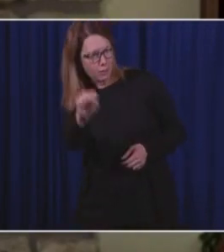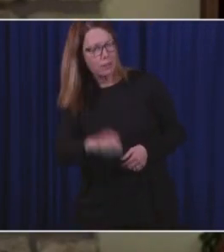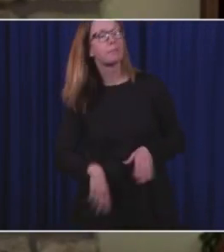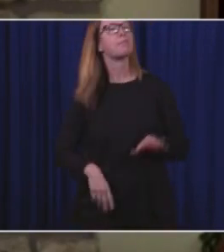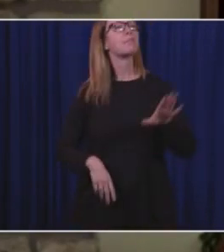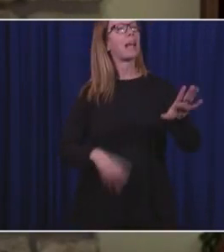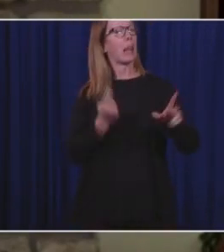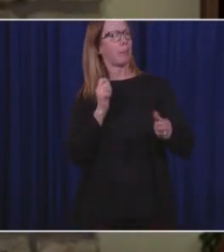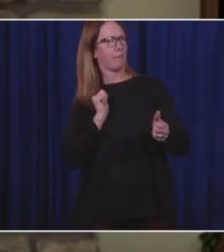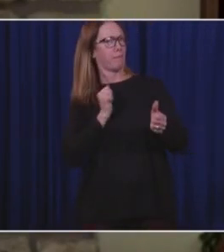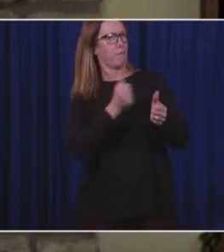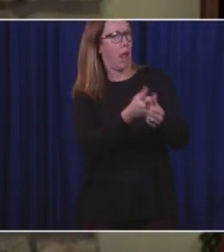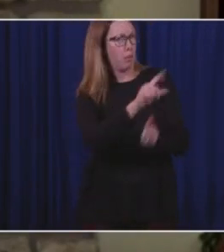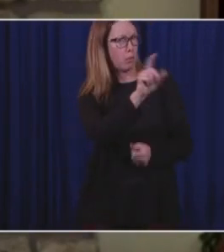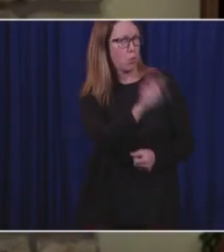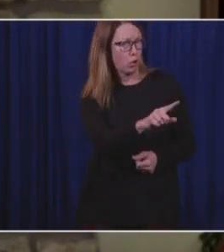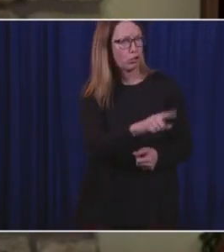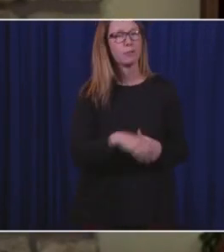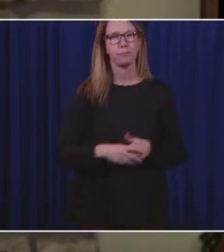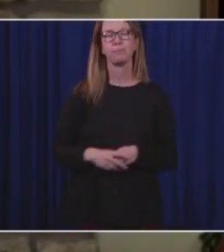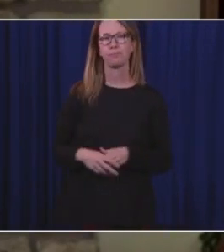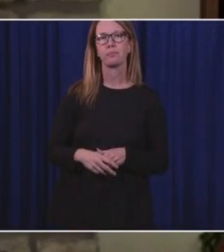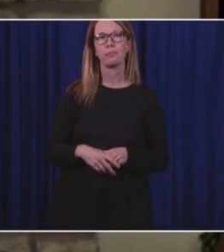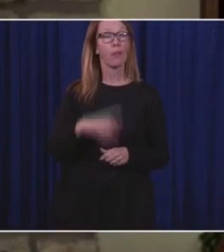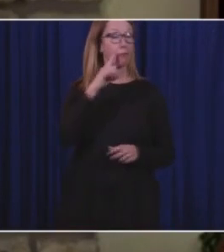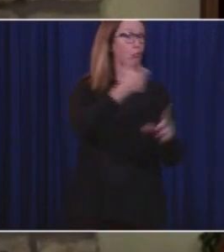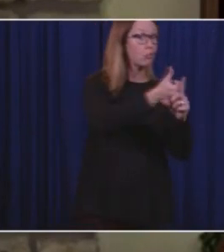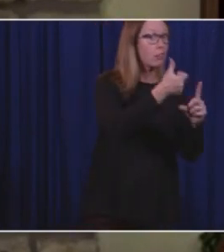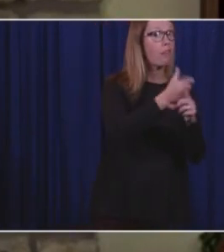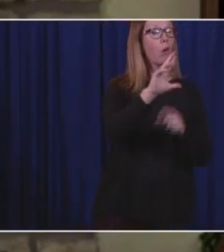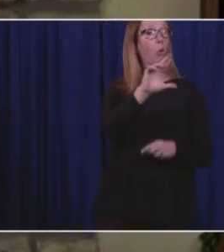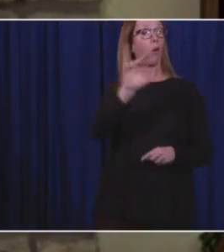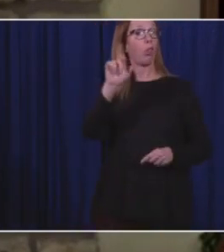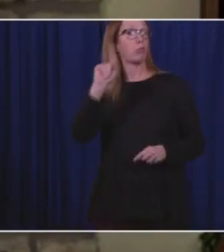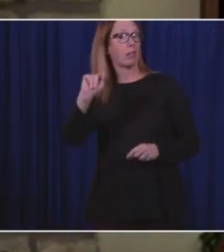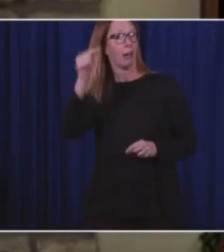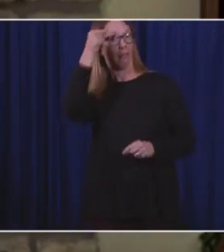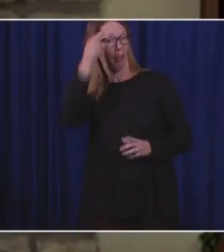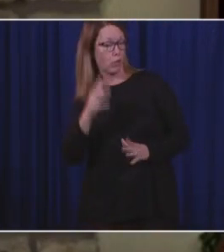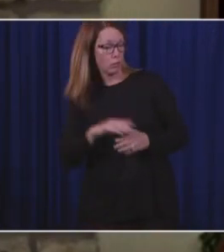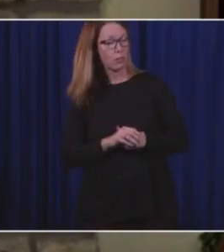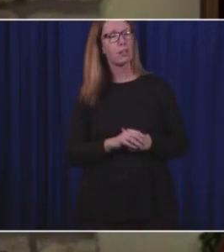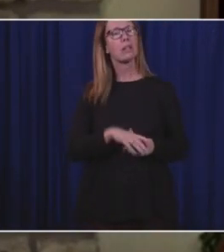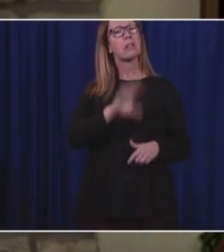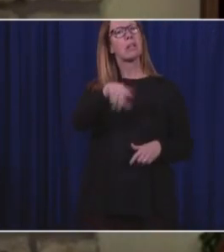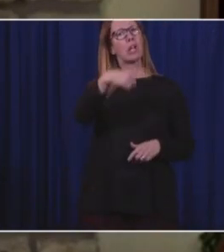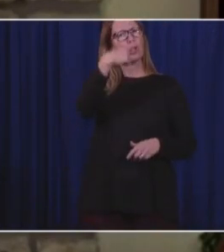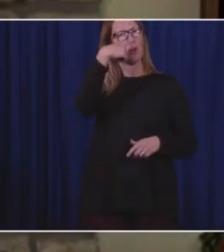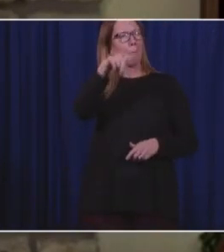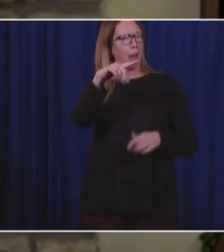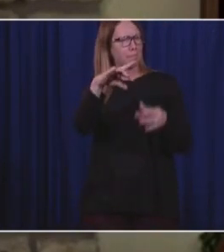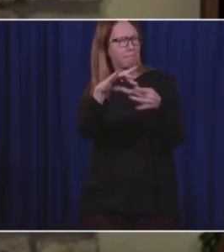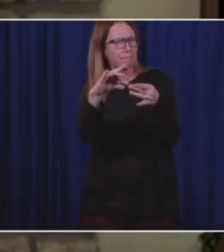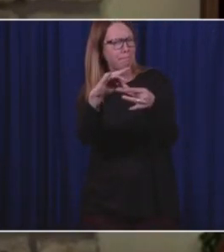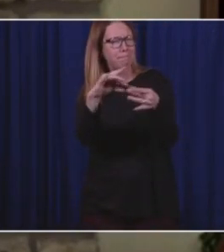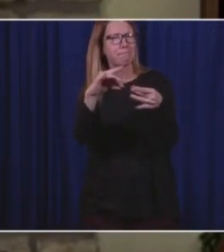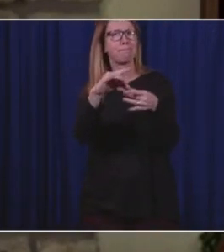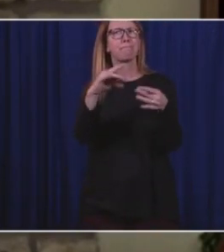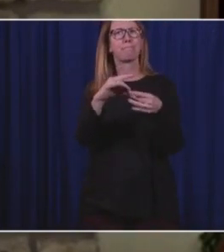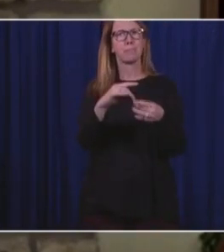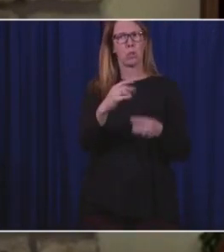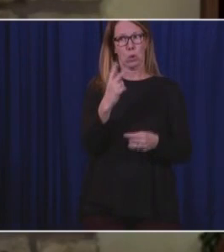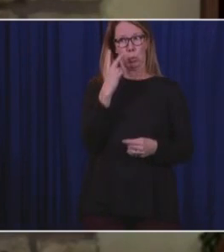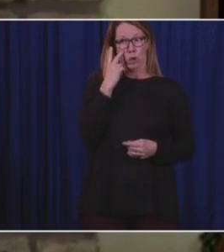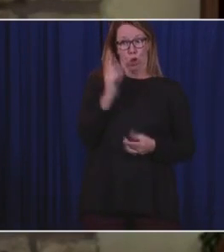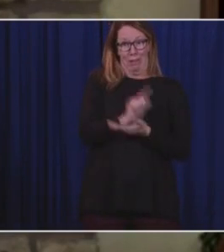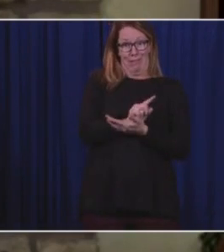follow-up question, I think for you and or the Lieutenant Governor. Could you just address we saw this week a pretty